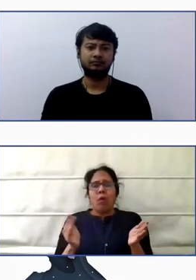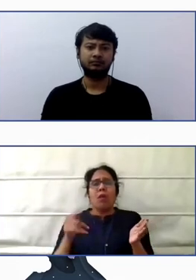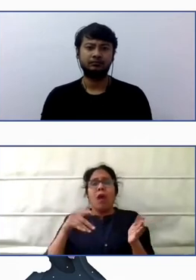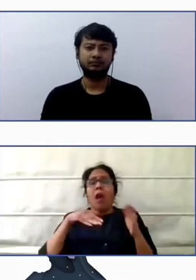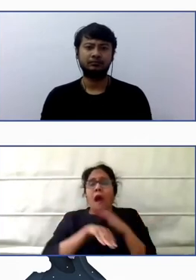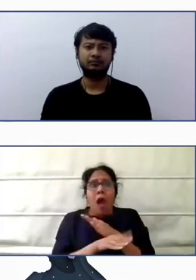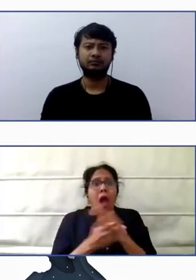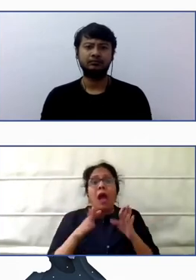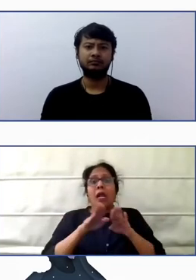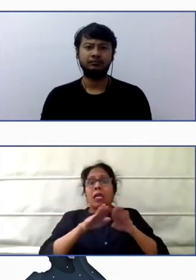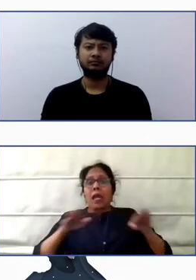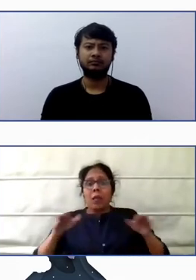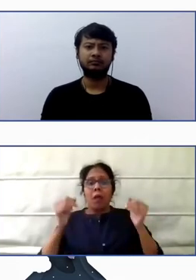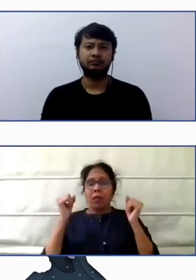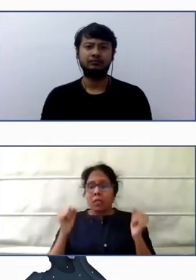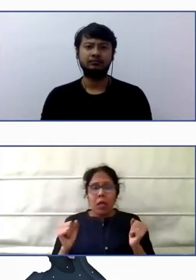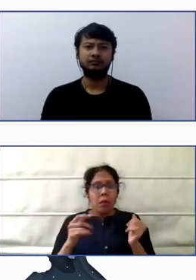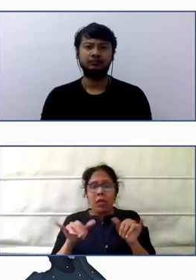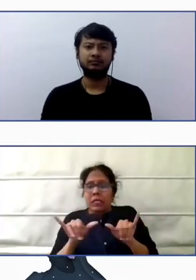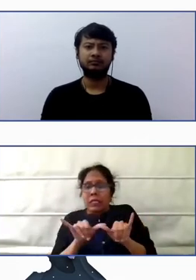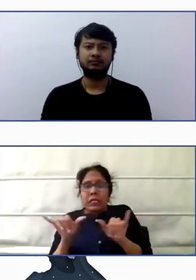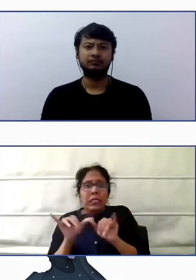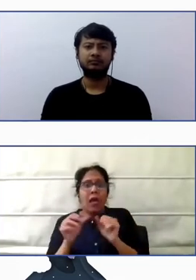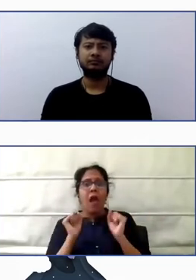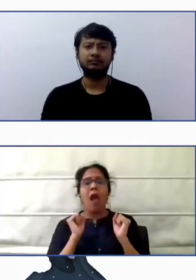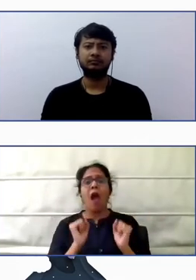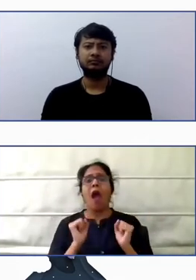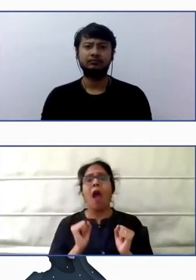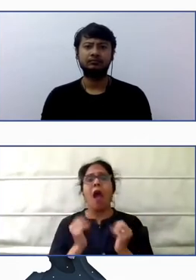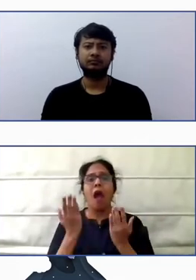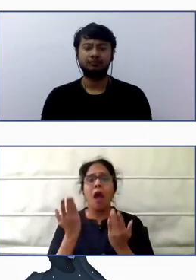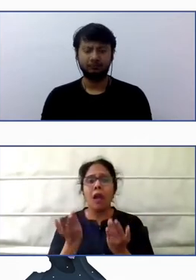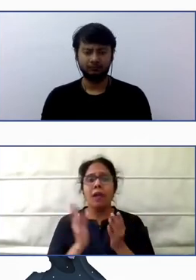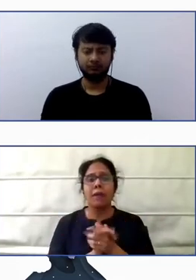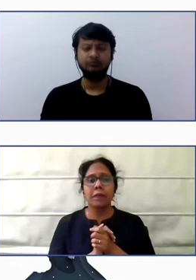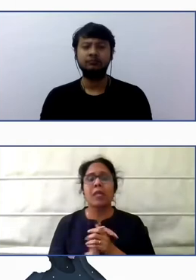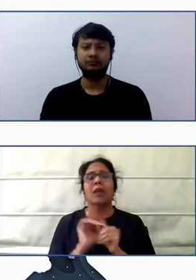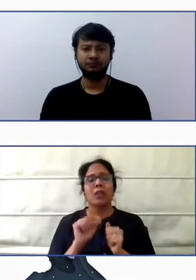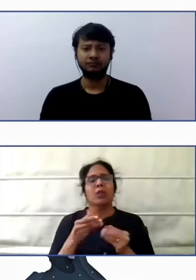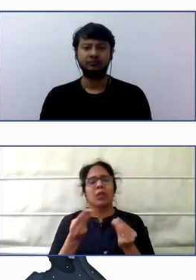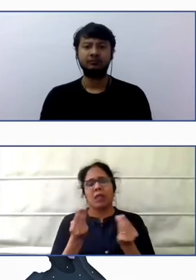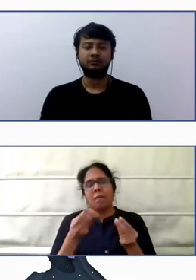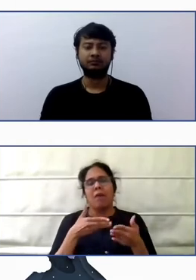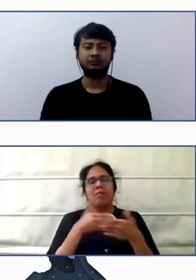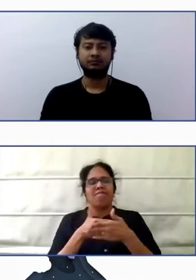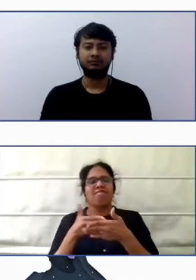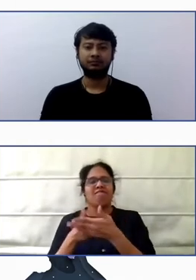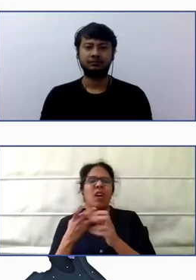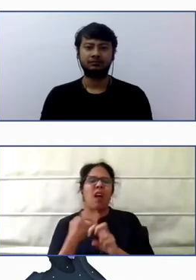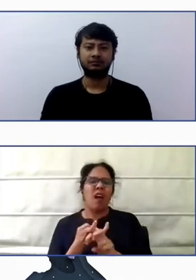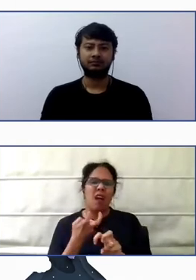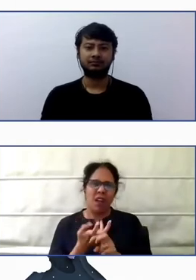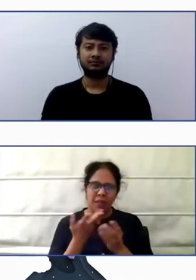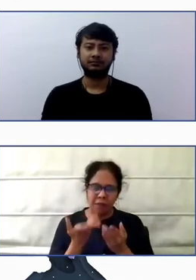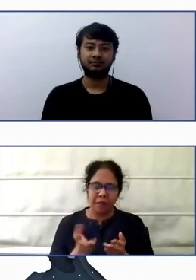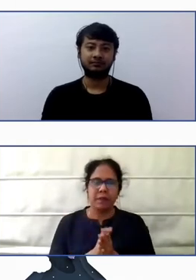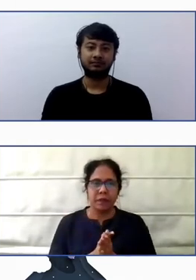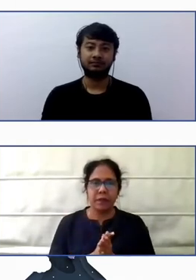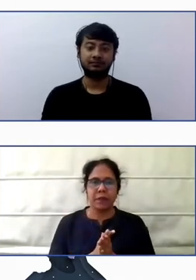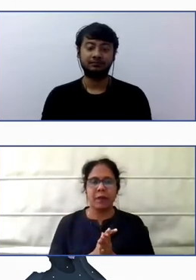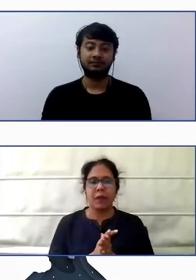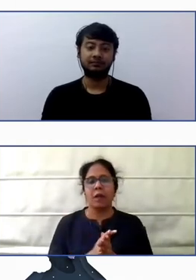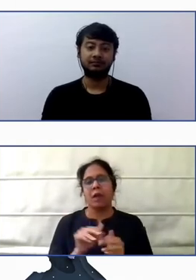able to put a proper chair and table in their home. So these are difficulties, something that